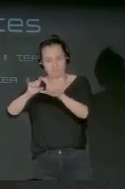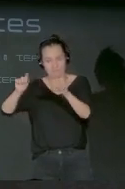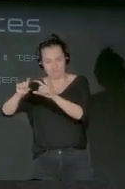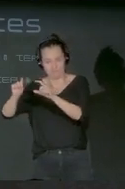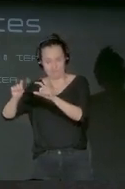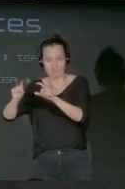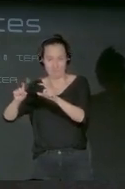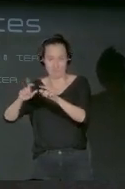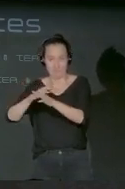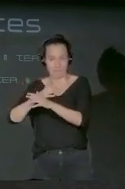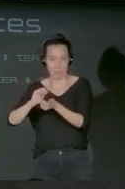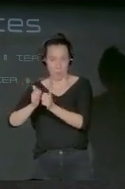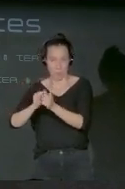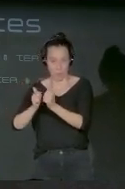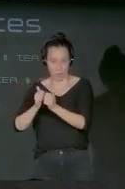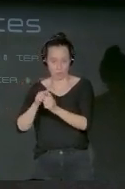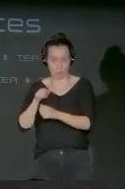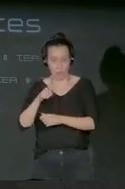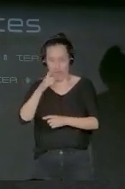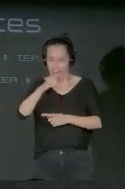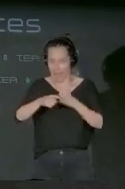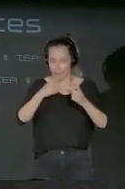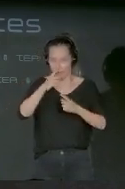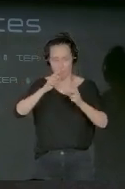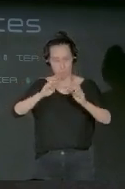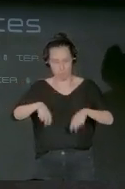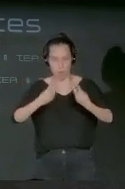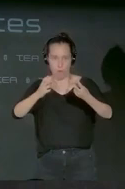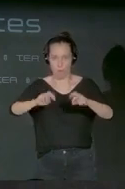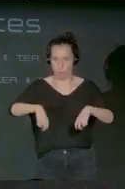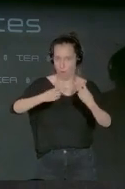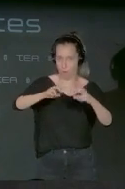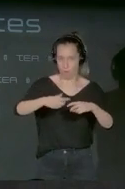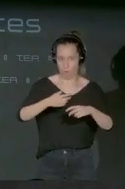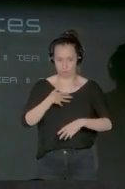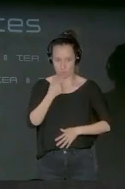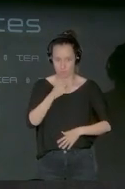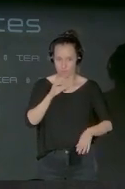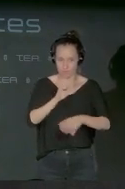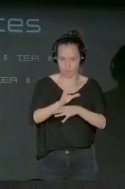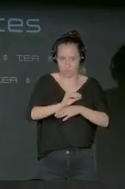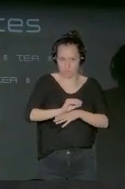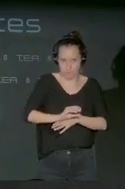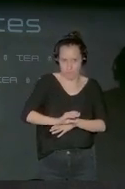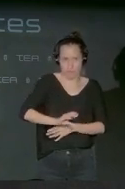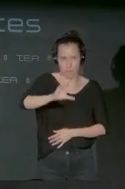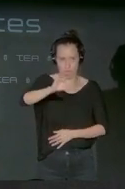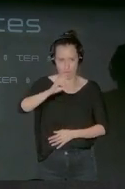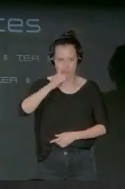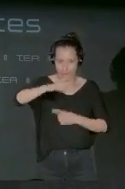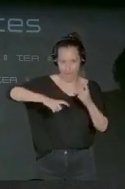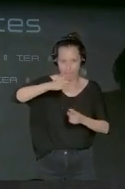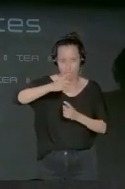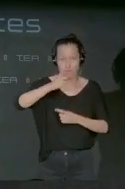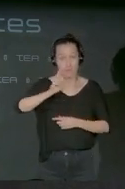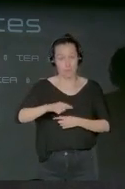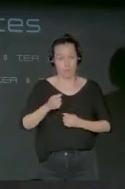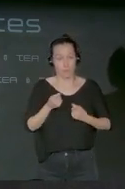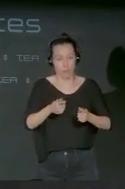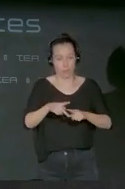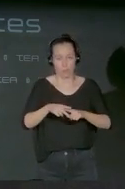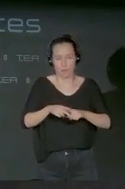there'll be more and more. And then, as has been mentioned, we launched a financial instrument on equity, the Media